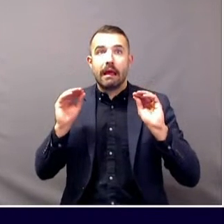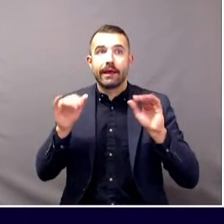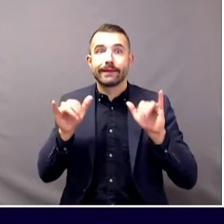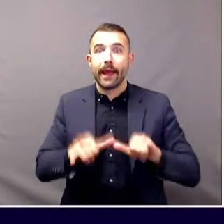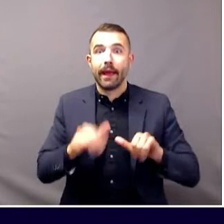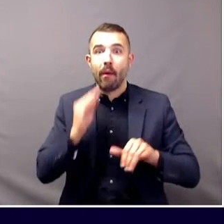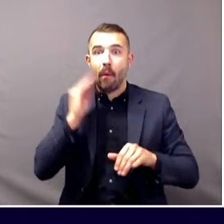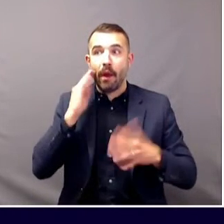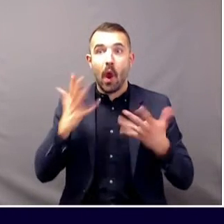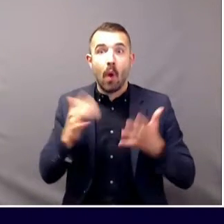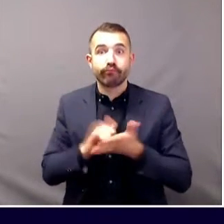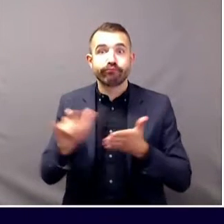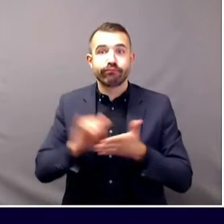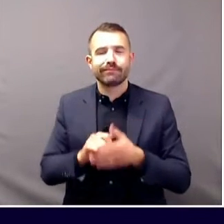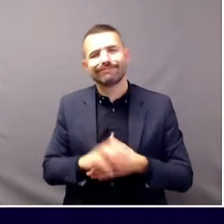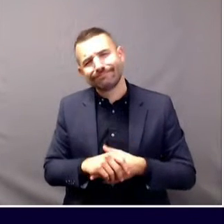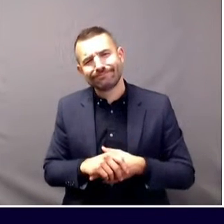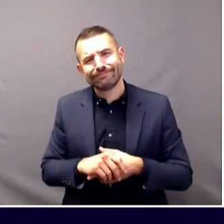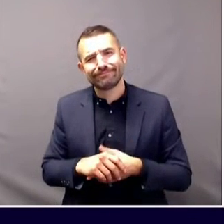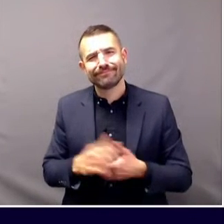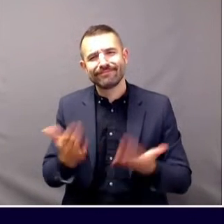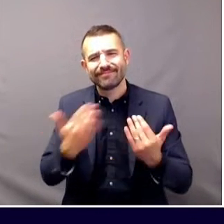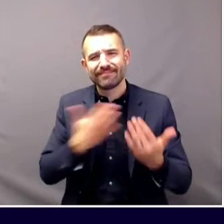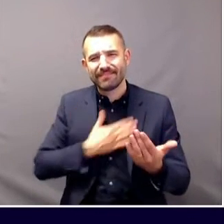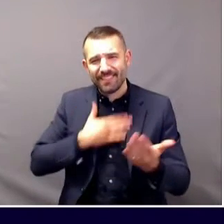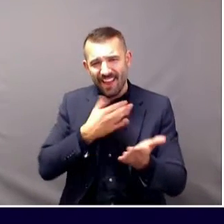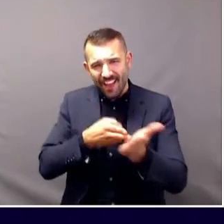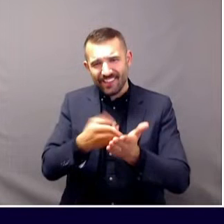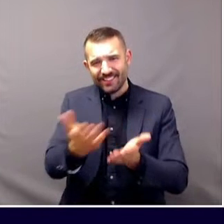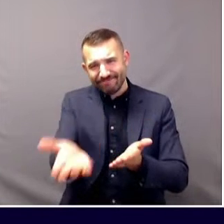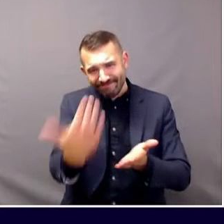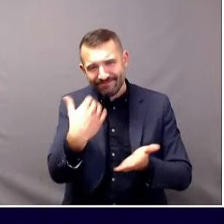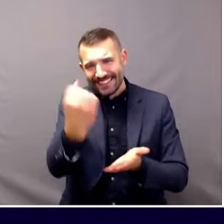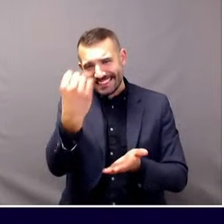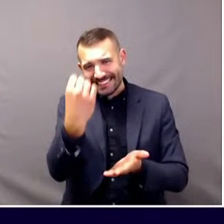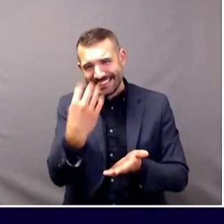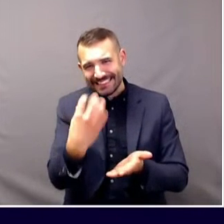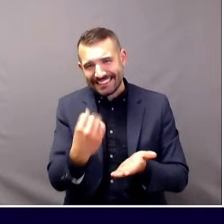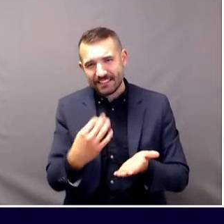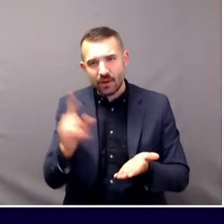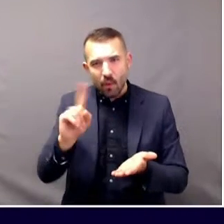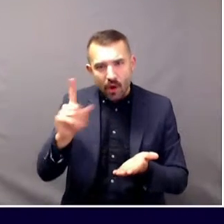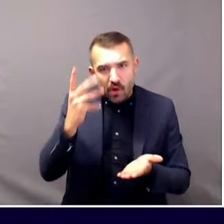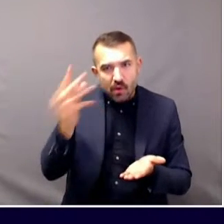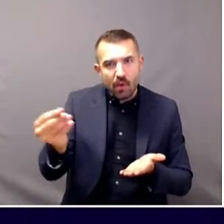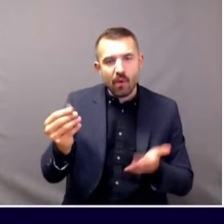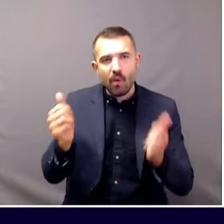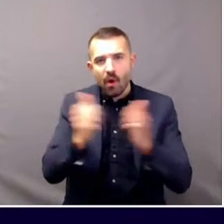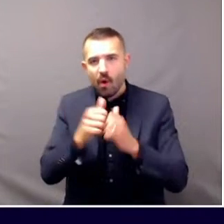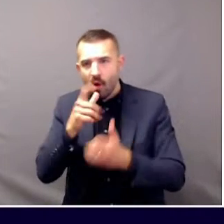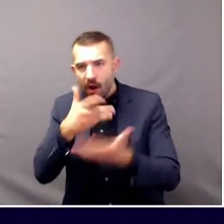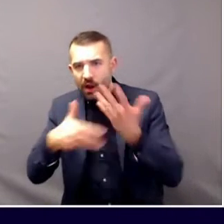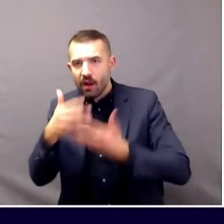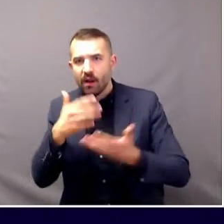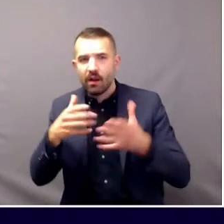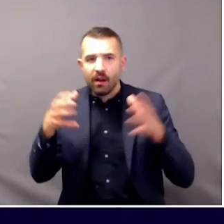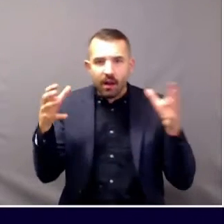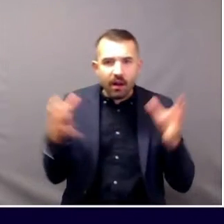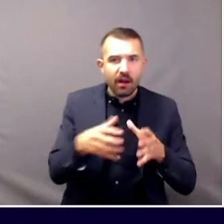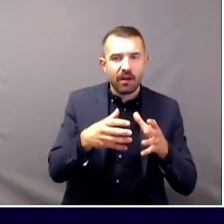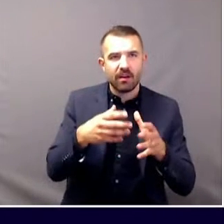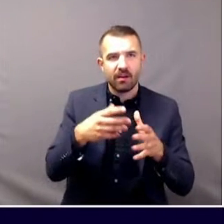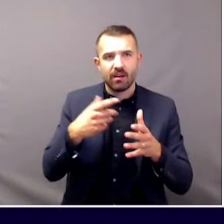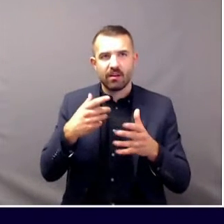may have been, gatherings they may have been to, parties they may have attended. If we start